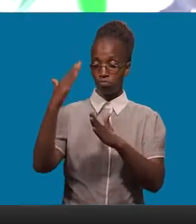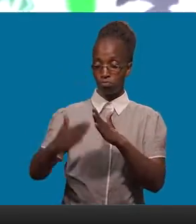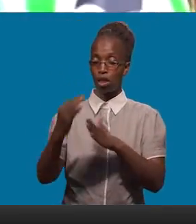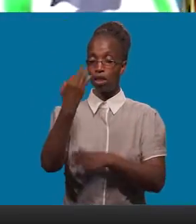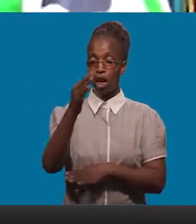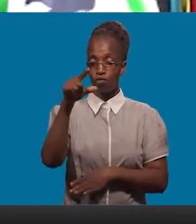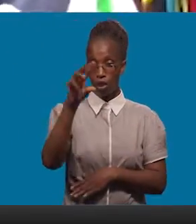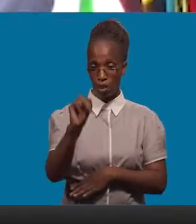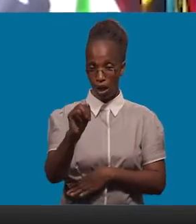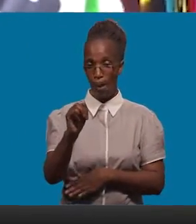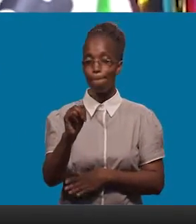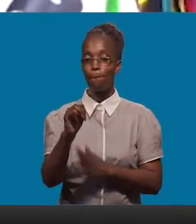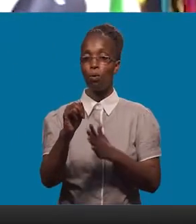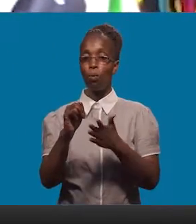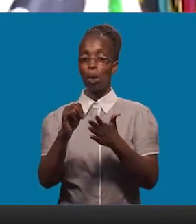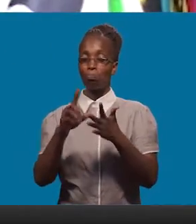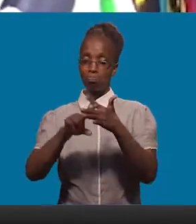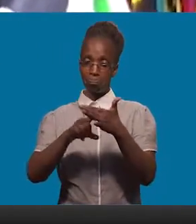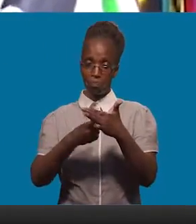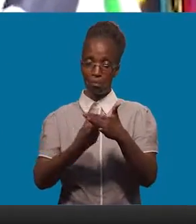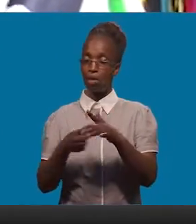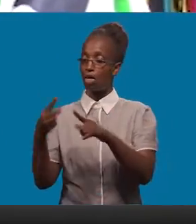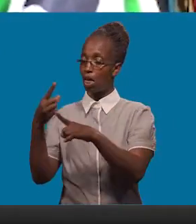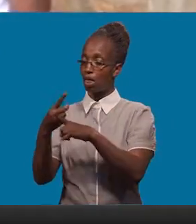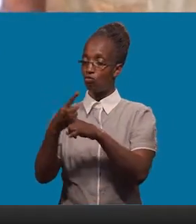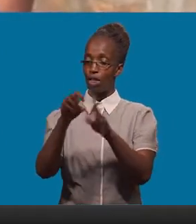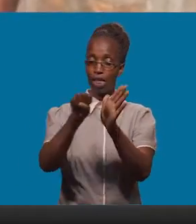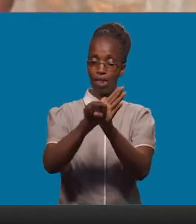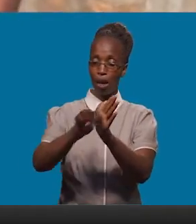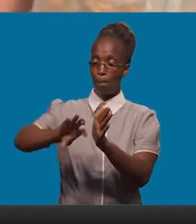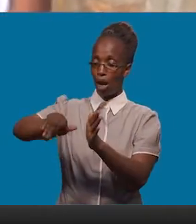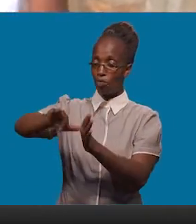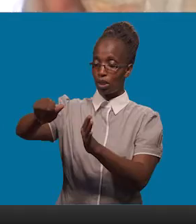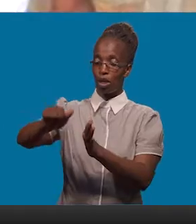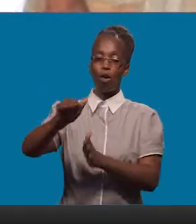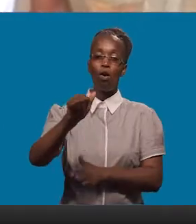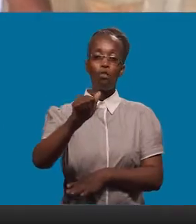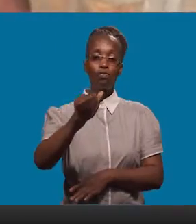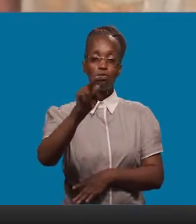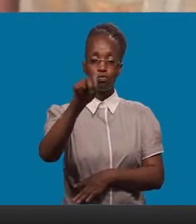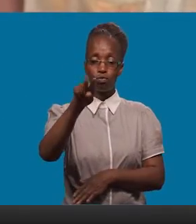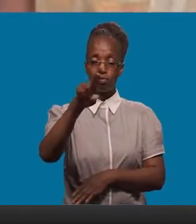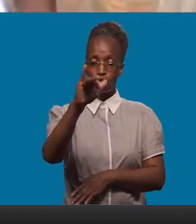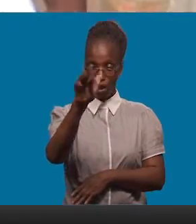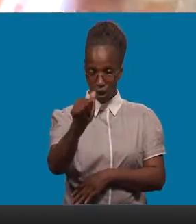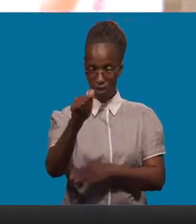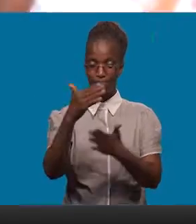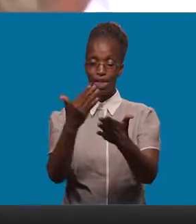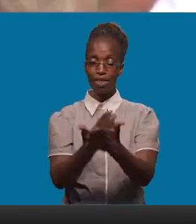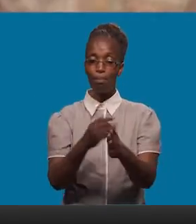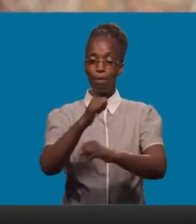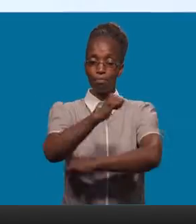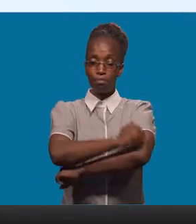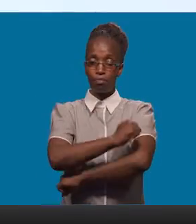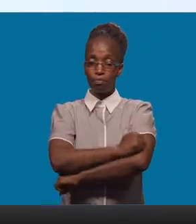kujumuishwa katika shule za eneo la kaunti ndogo ya Kuria Mashariki na Magharibi. Miongoni mwa shule ambazo mpango huo